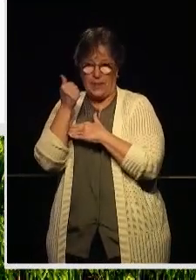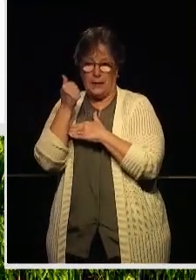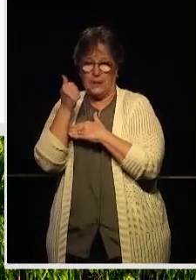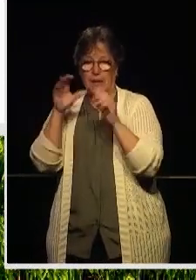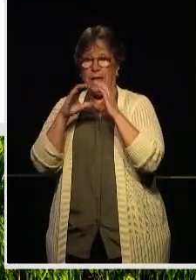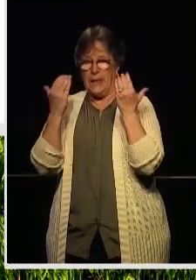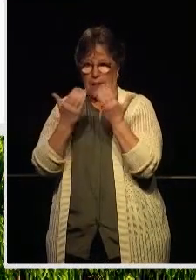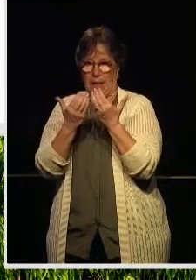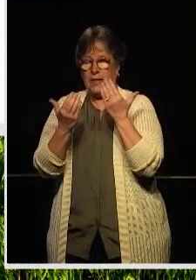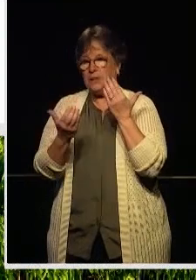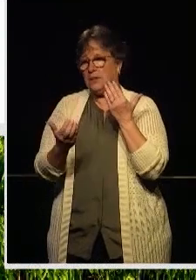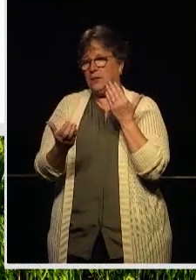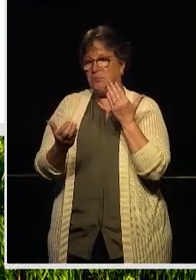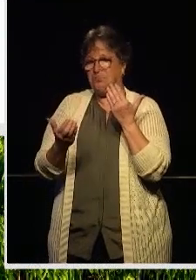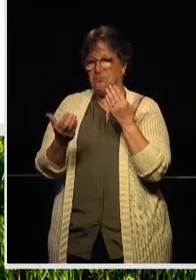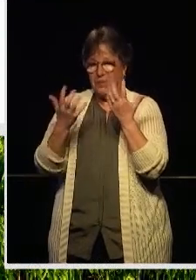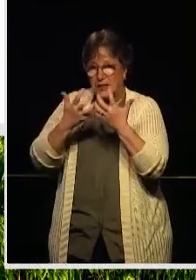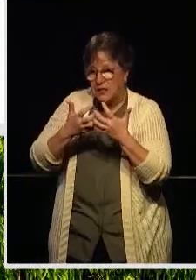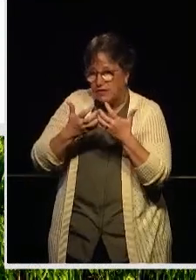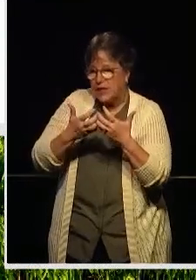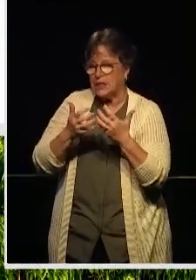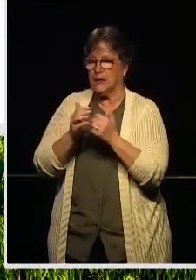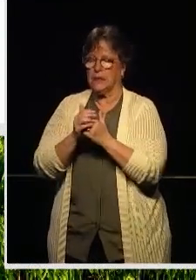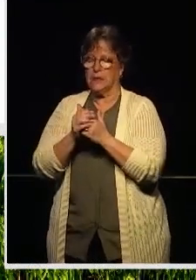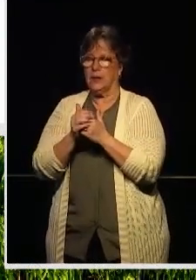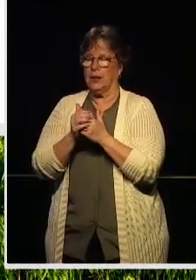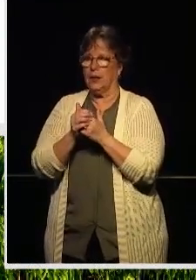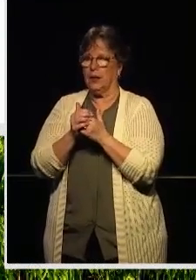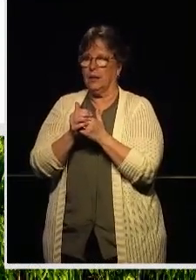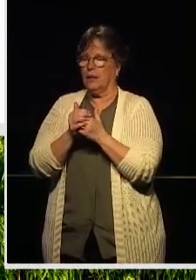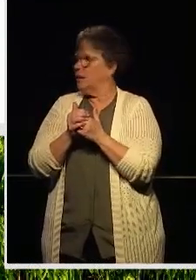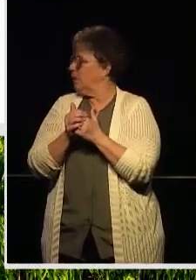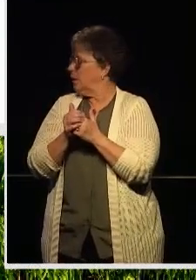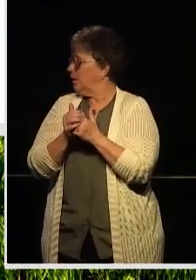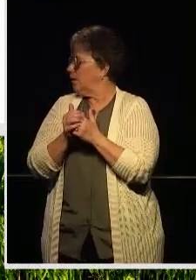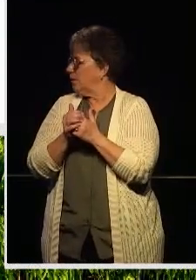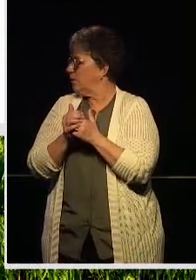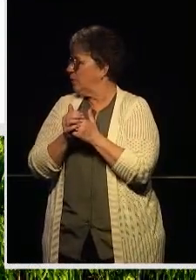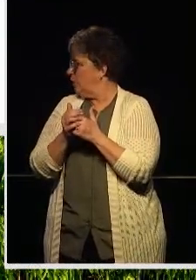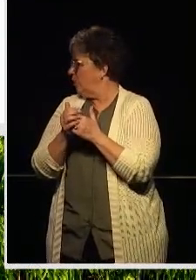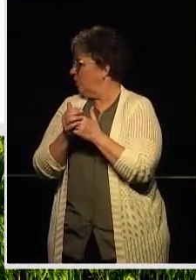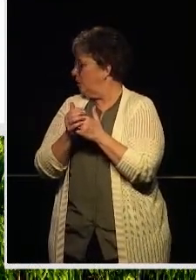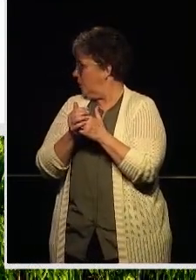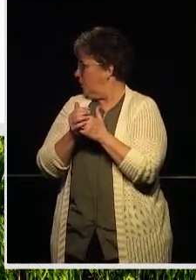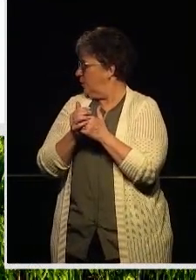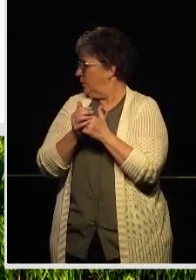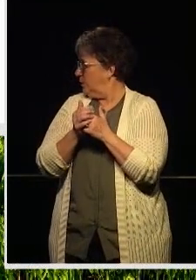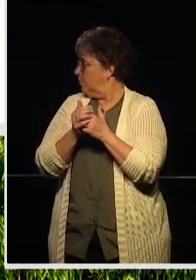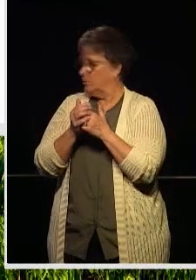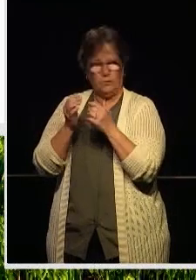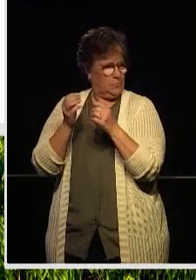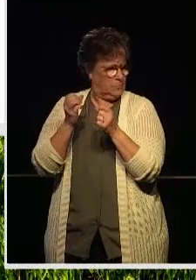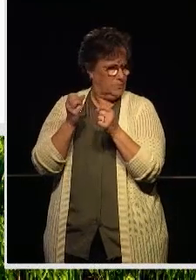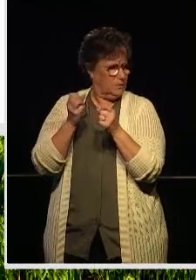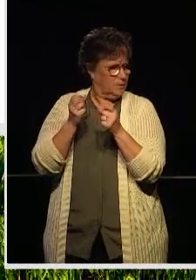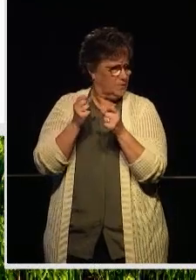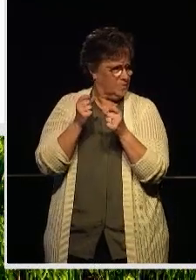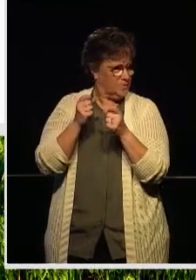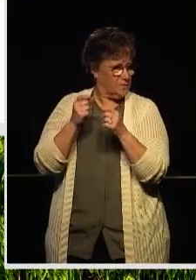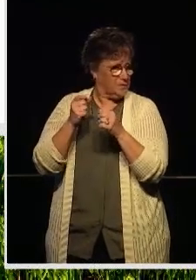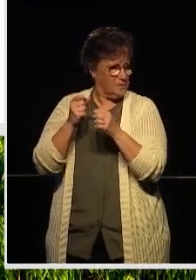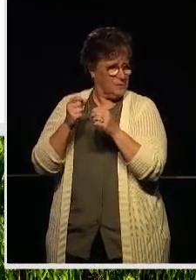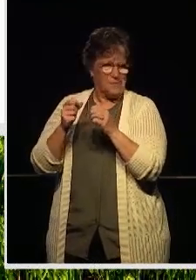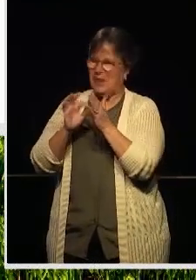care devices and also the lab level benchtop models like DeLaval cell counter and FOSS. We have a very strong